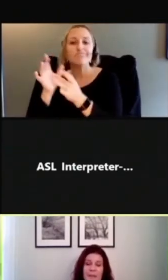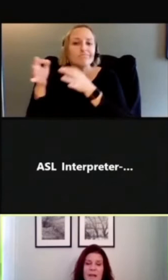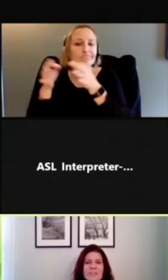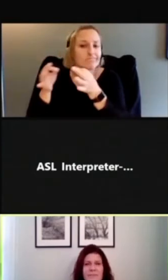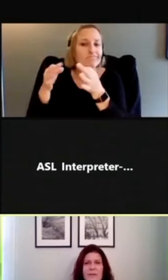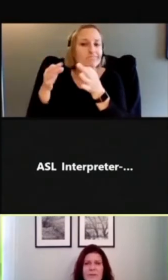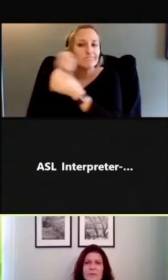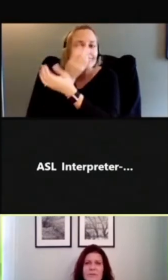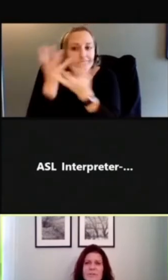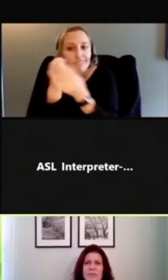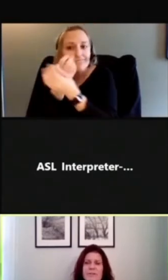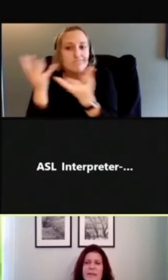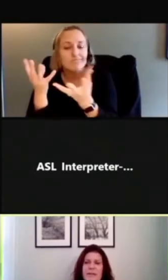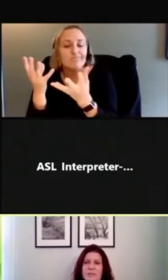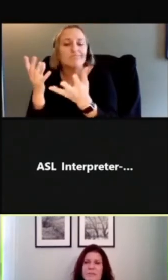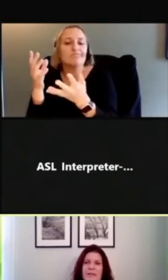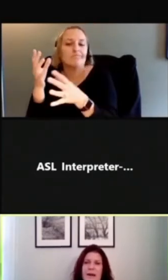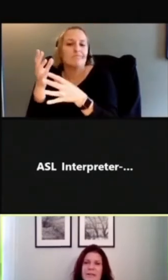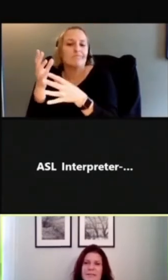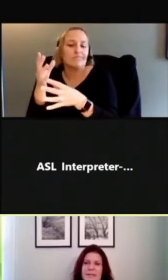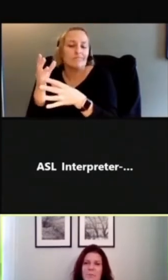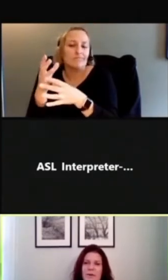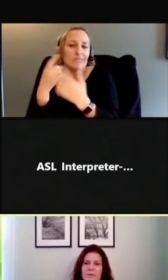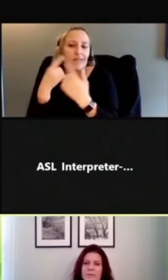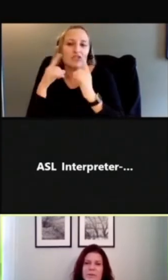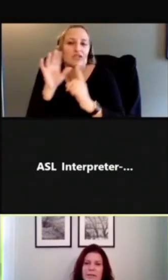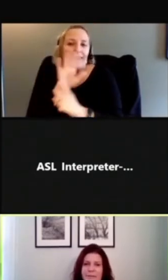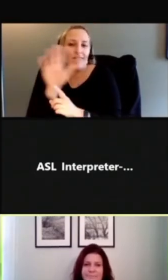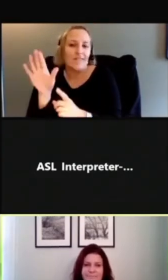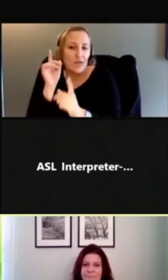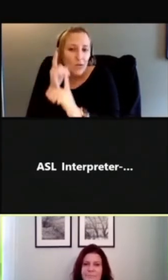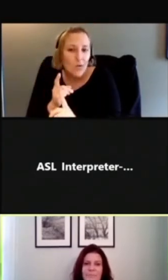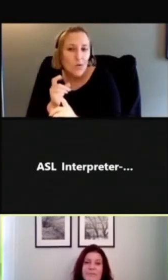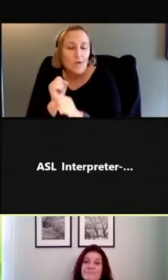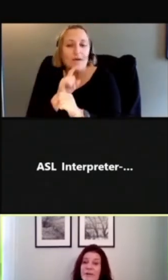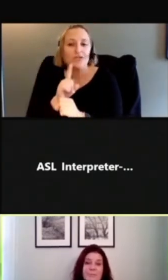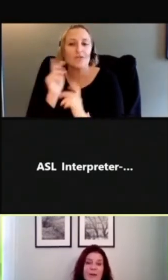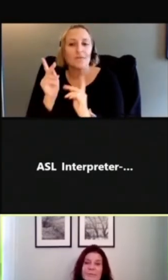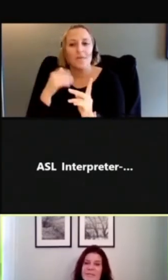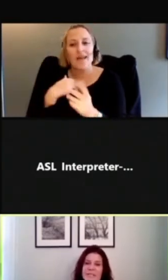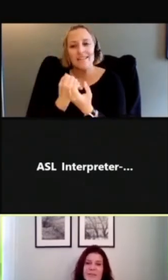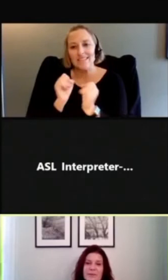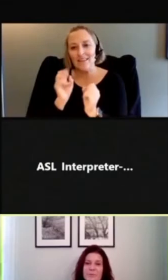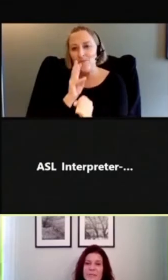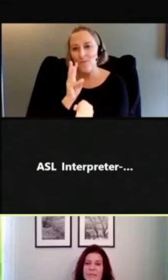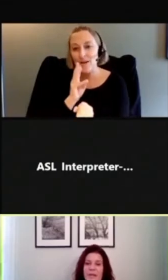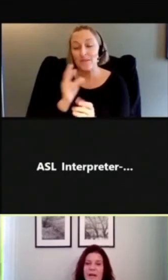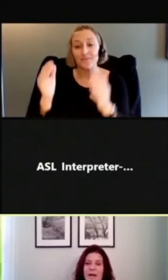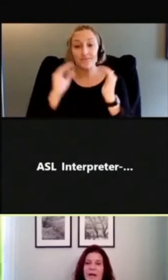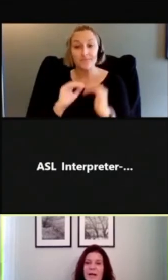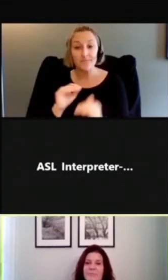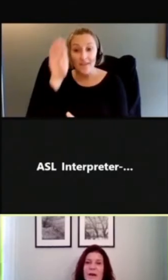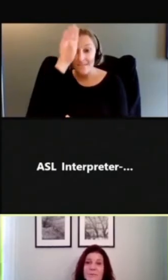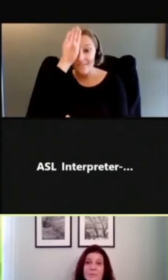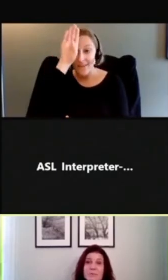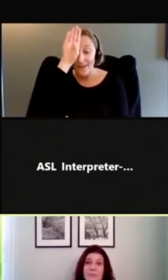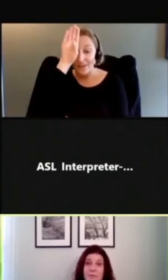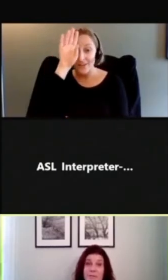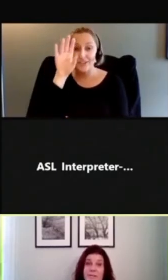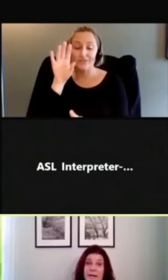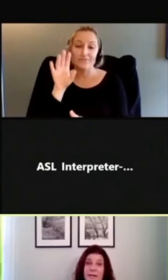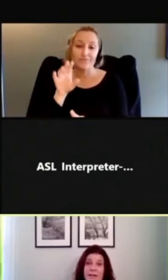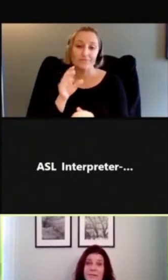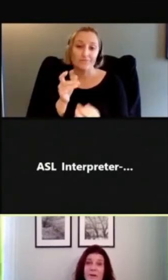of, achieve their goals in terms of making sure that people had safe water to drink. Fire department is another really